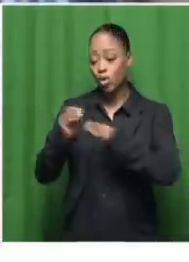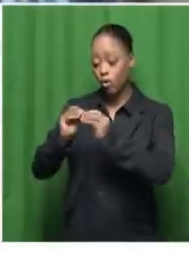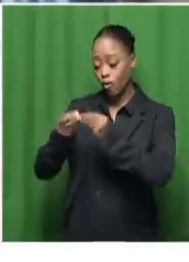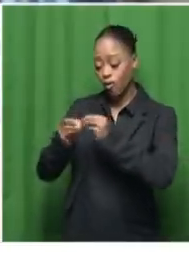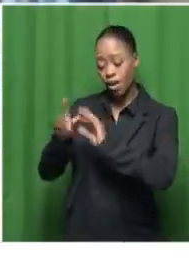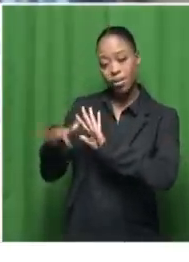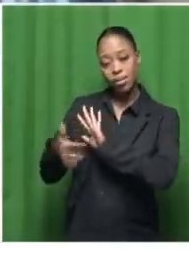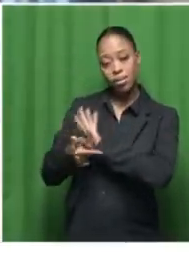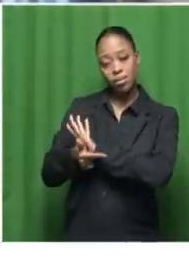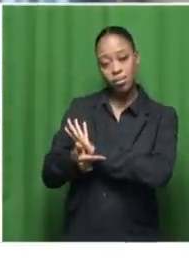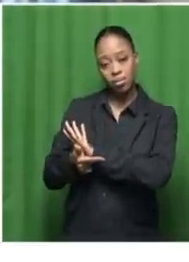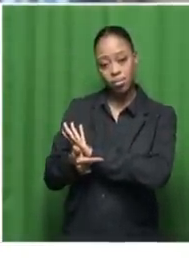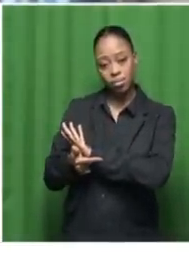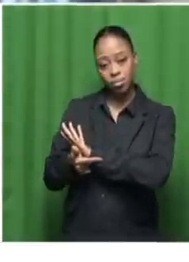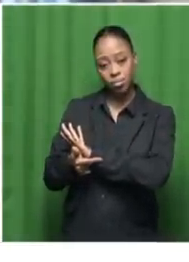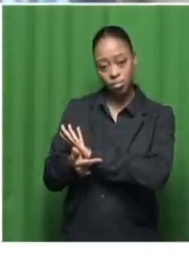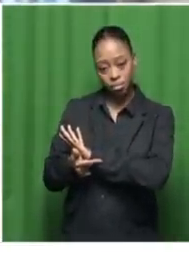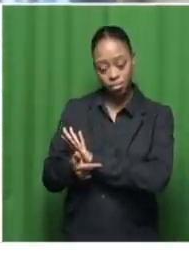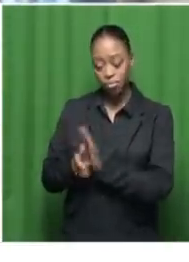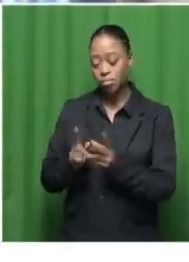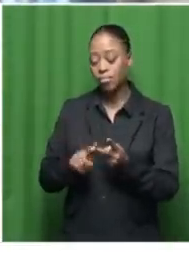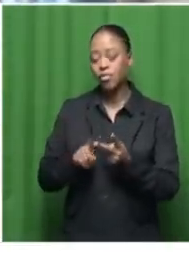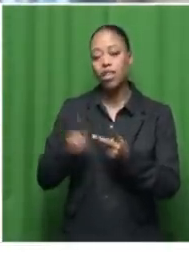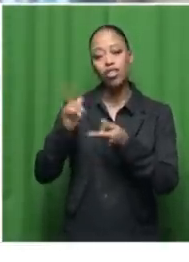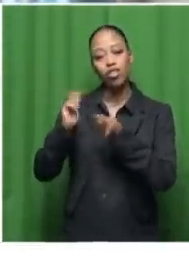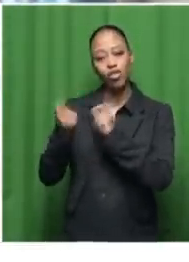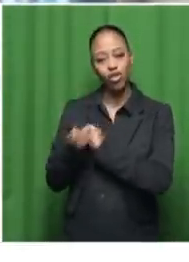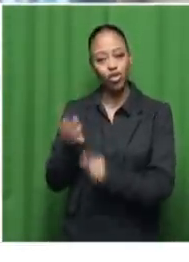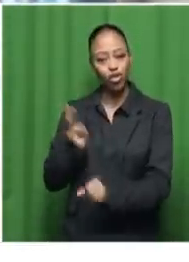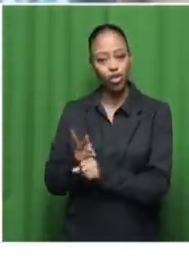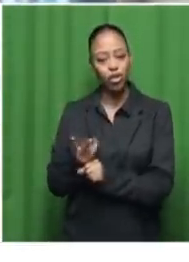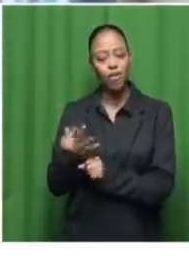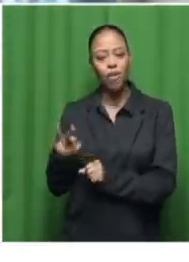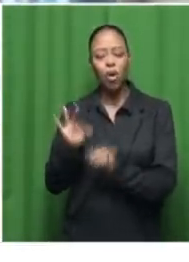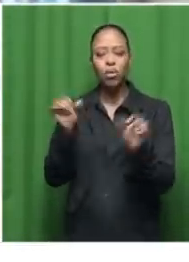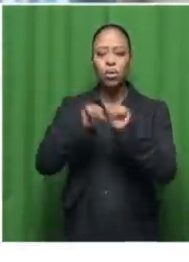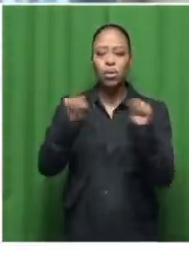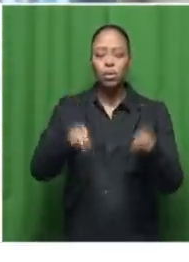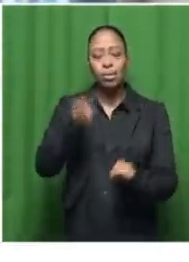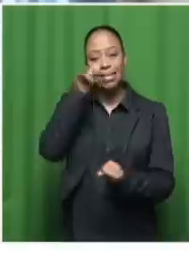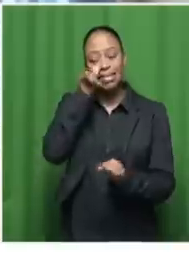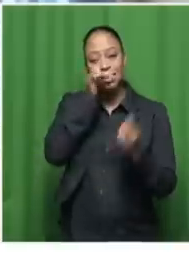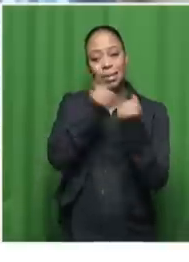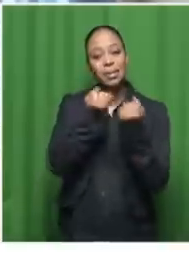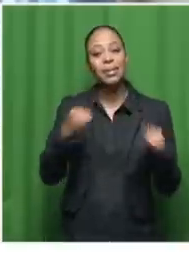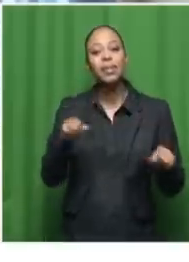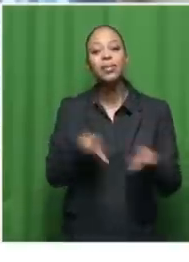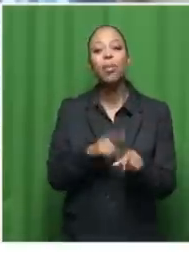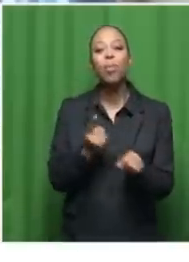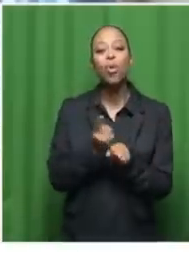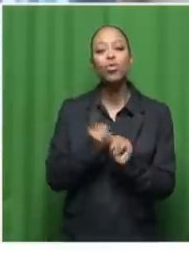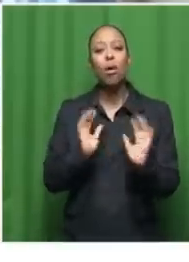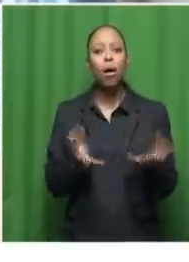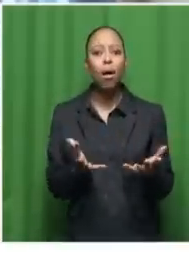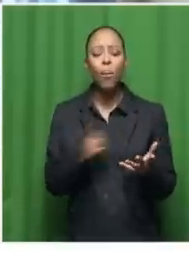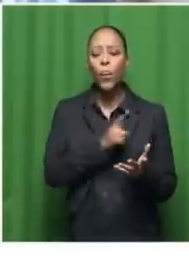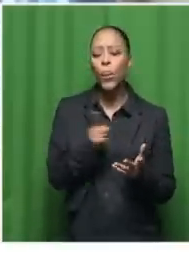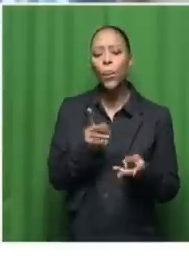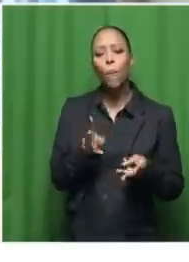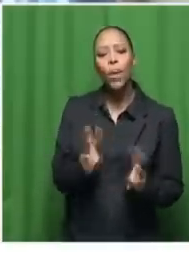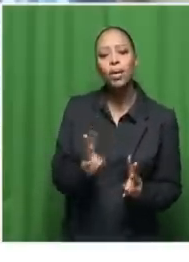amendment of the legislation, the reform of the system of criminal justice in such a way